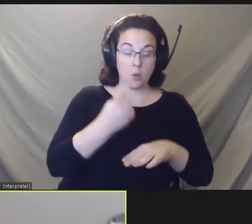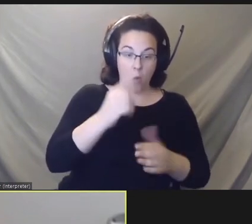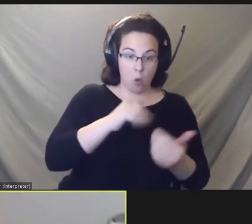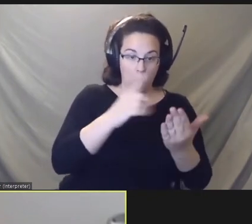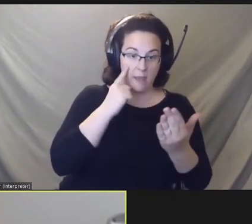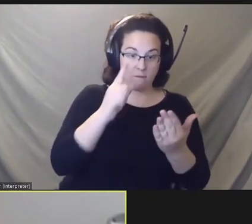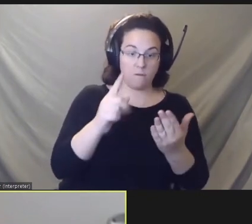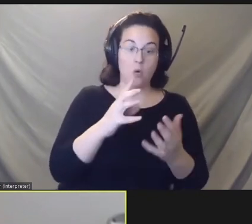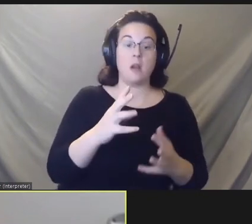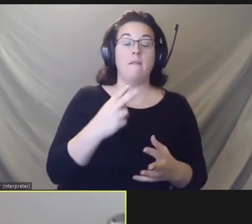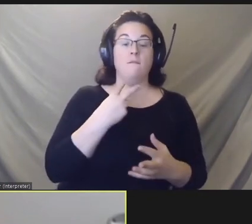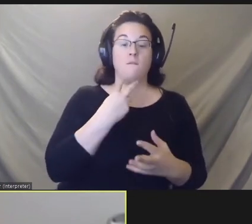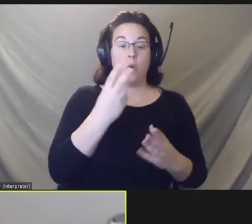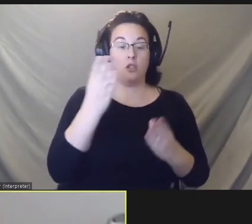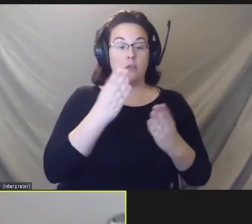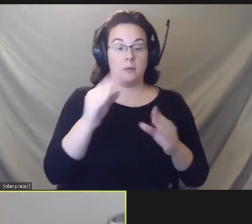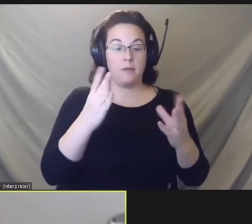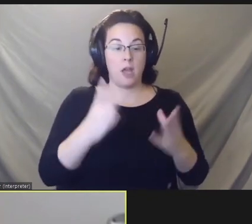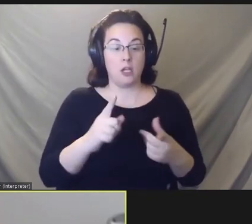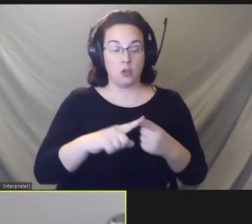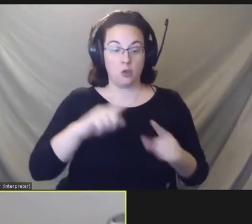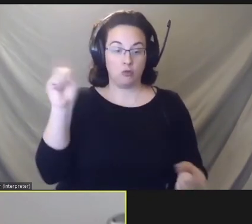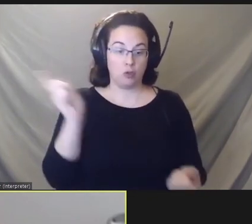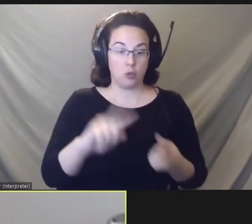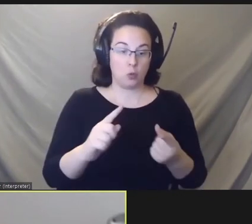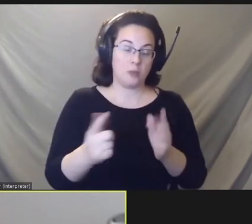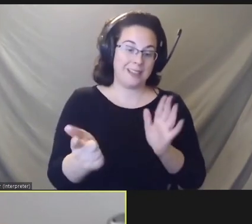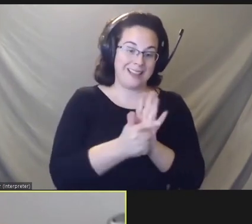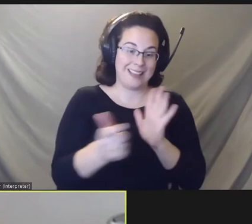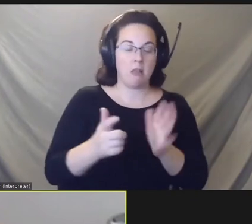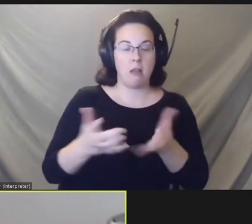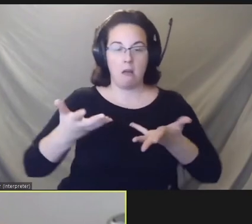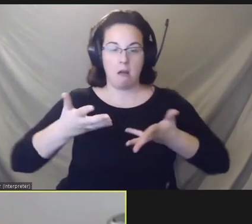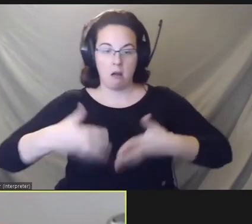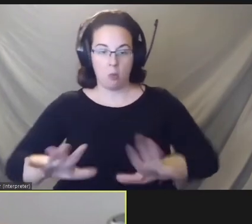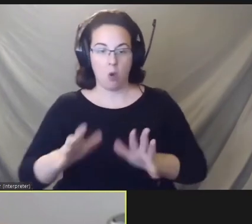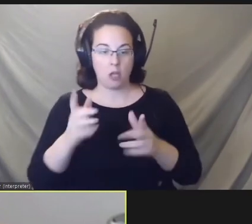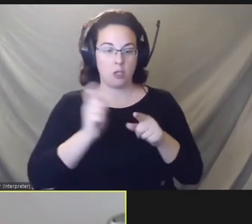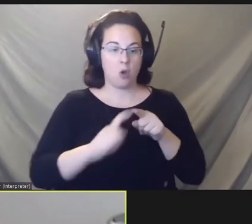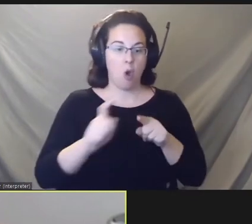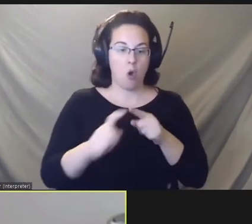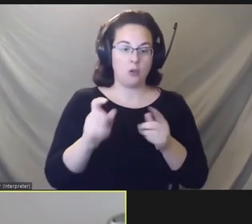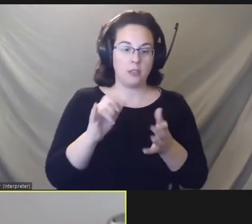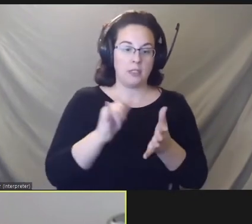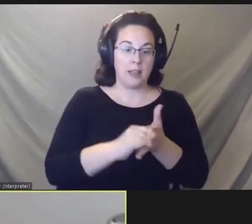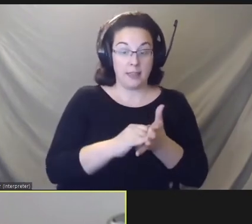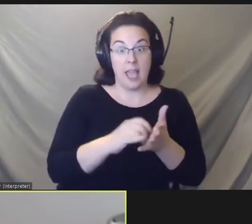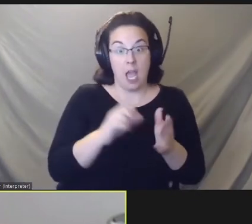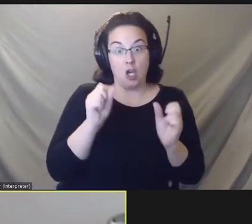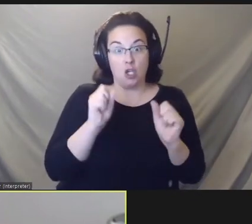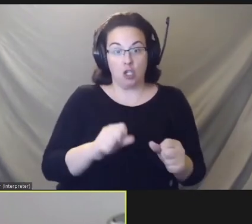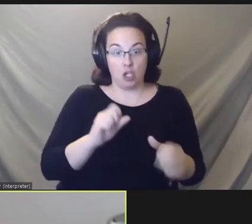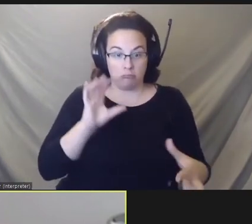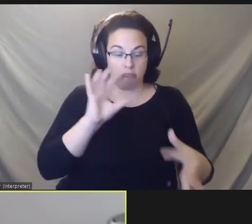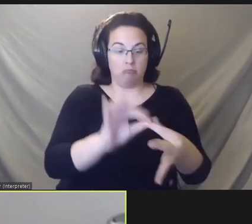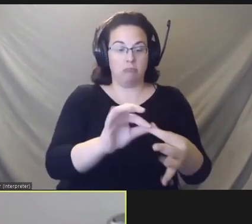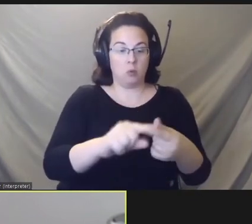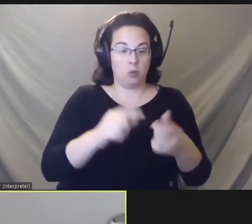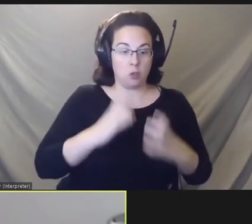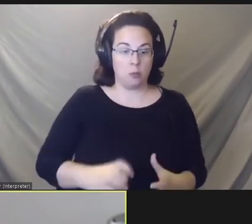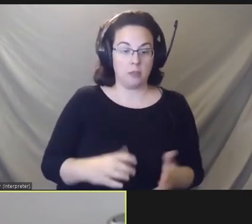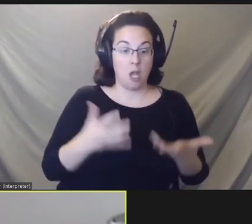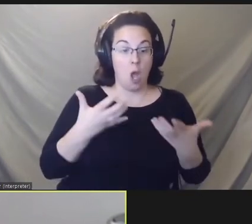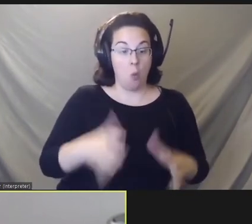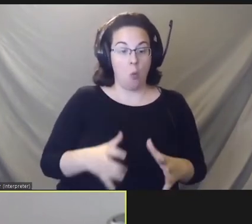for the voice service providers to reduce the number of illegal and unwanted calls that would otherwise reach consumers. Unwanted